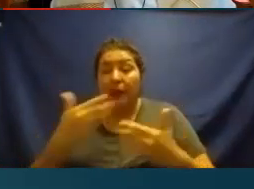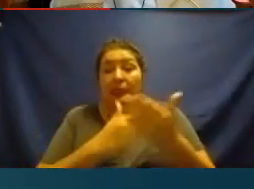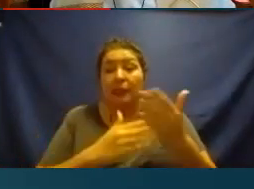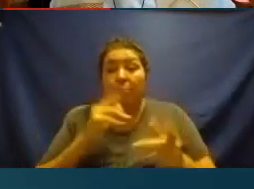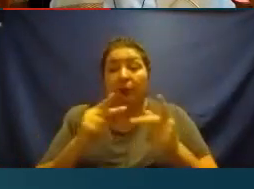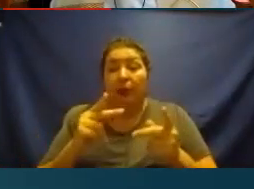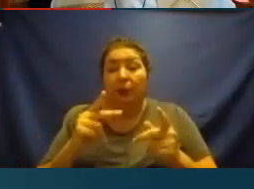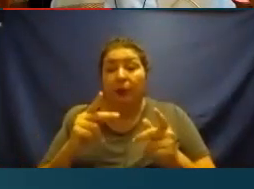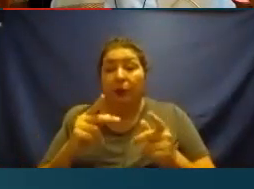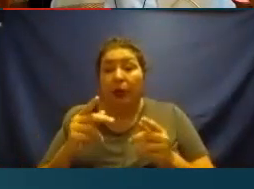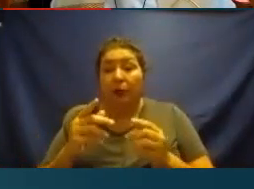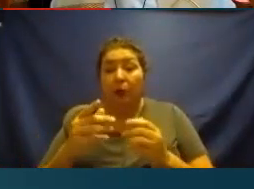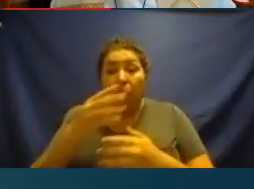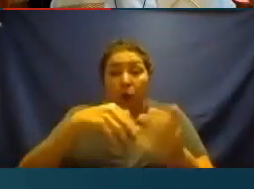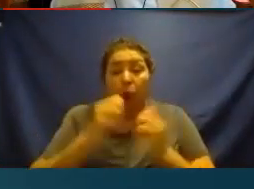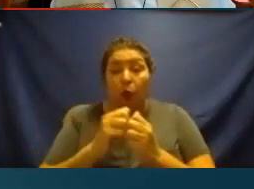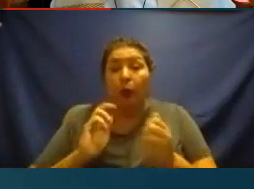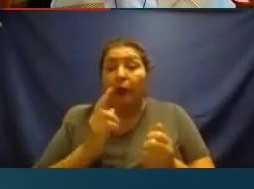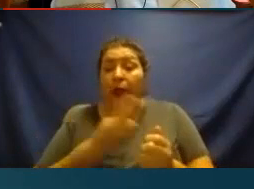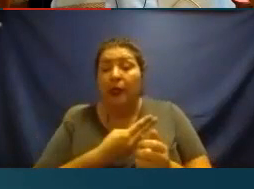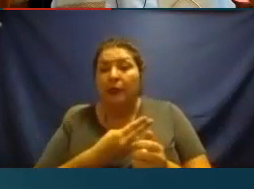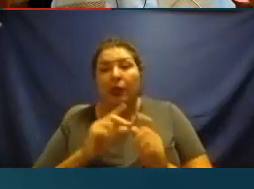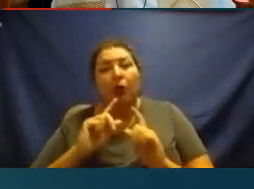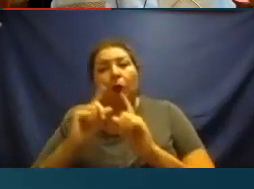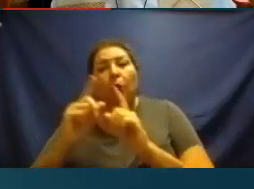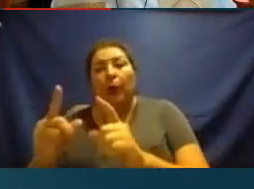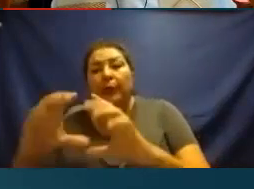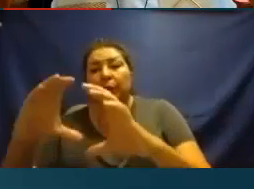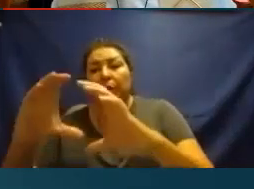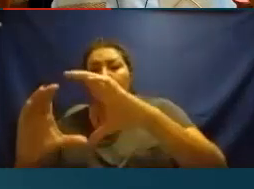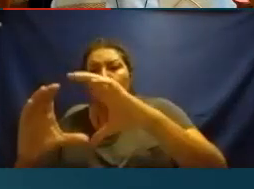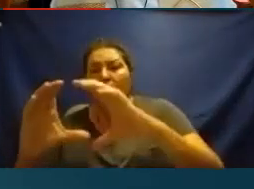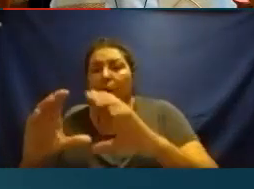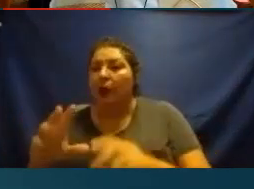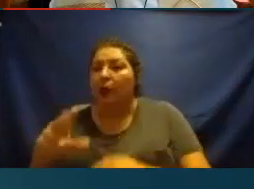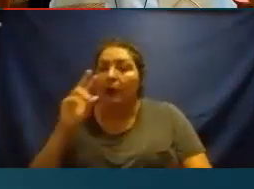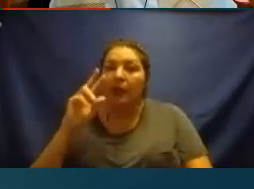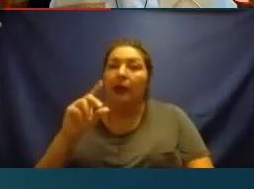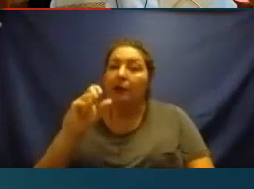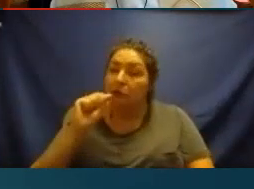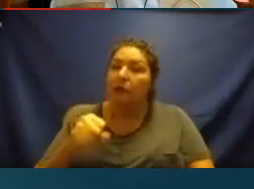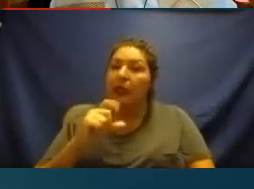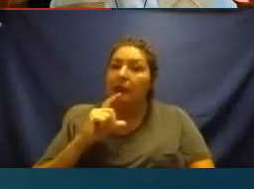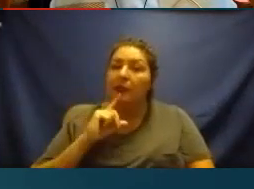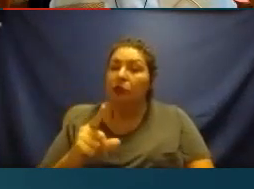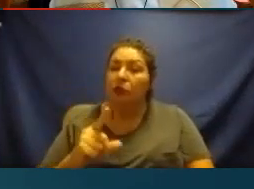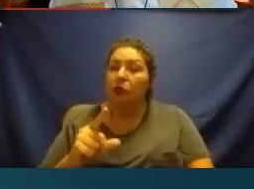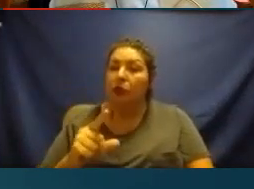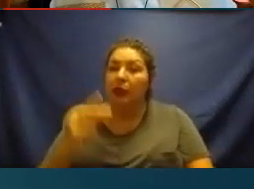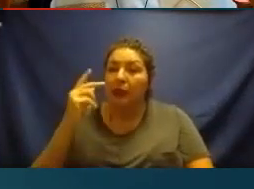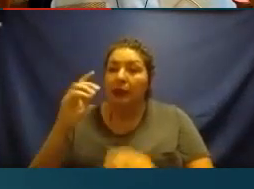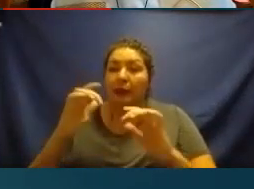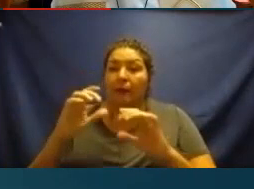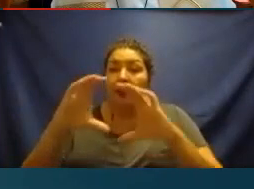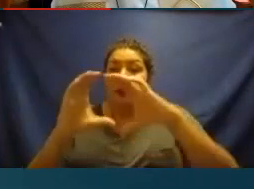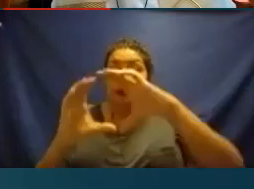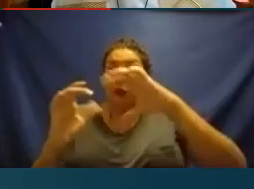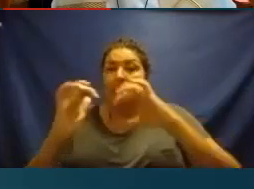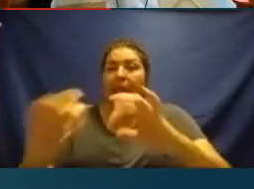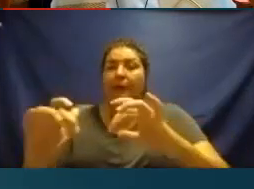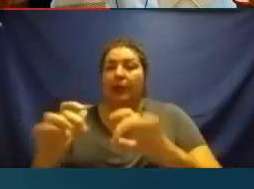to the tomb and found it just as the woman had said, but him they did not see. And he said to them,